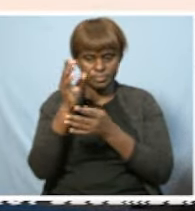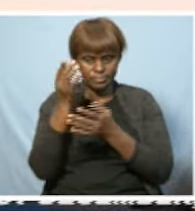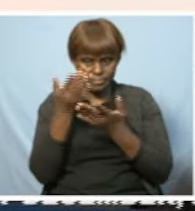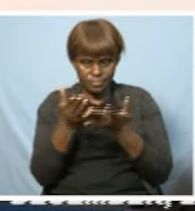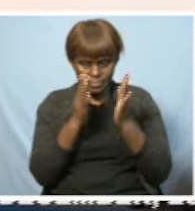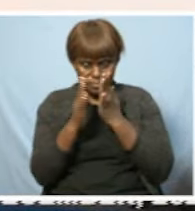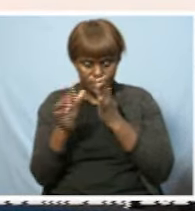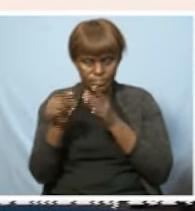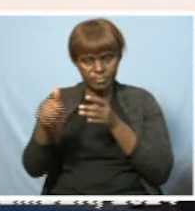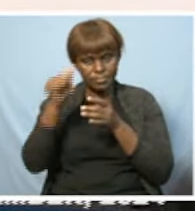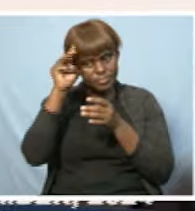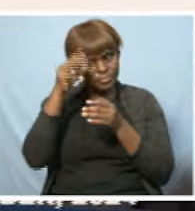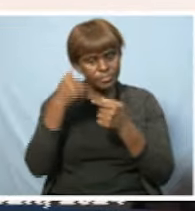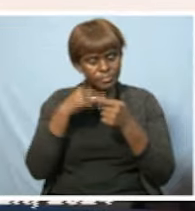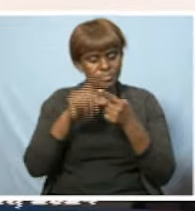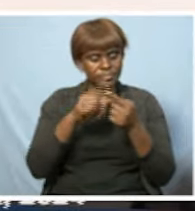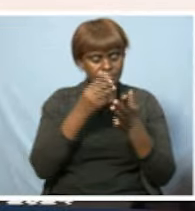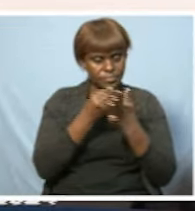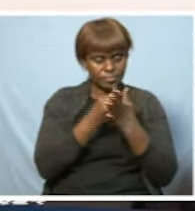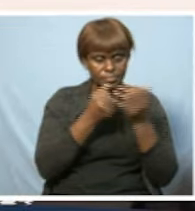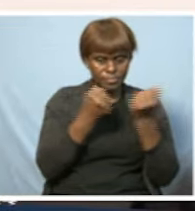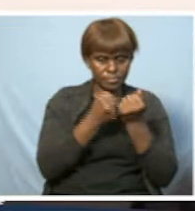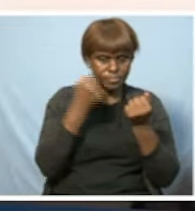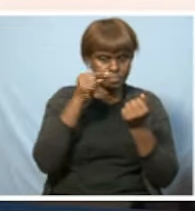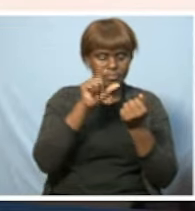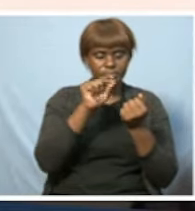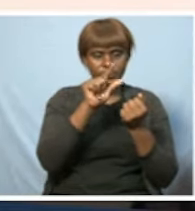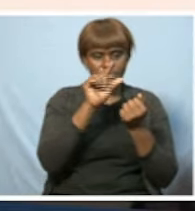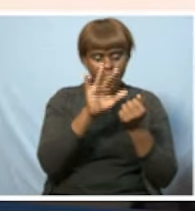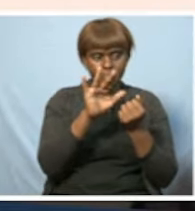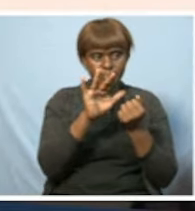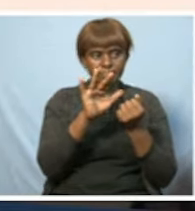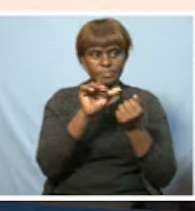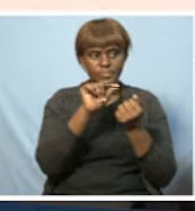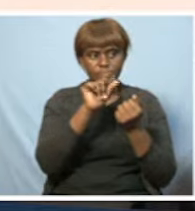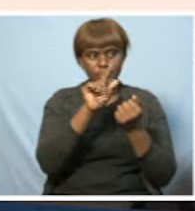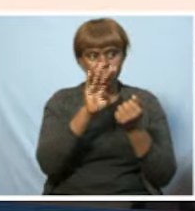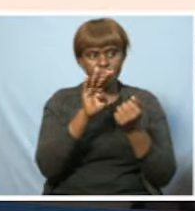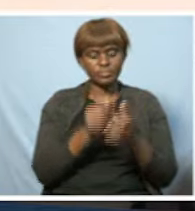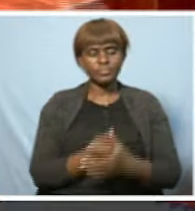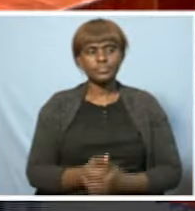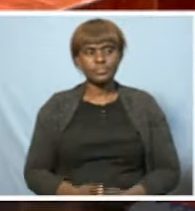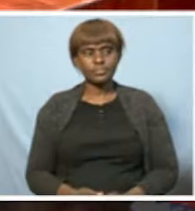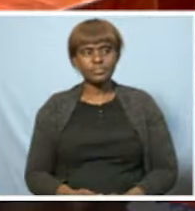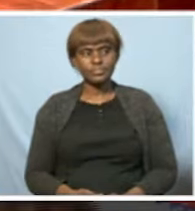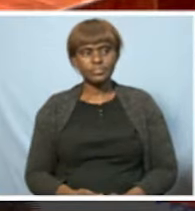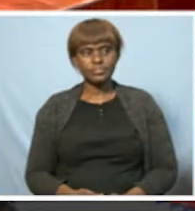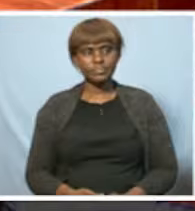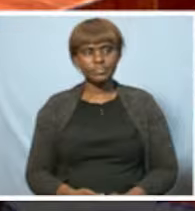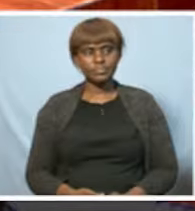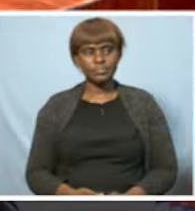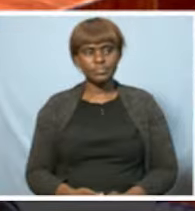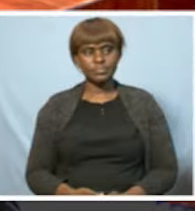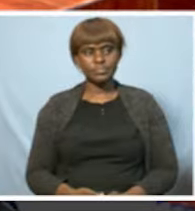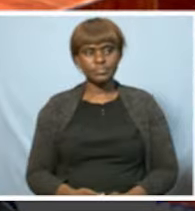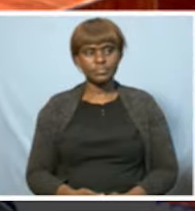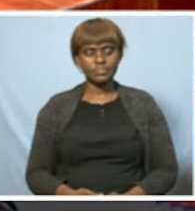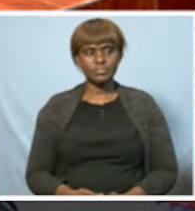the ministry has to fund Kaumbwe constituency for 2025, for 2024. Have you written to the ministry?